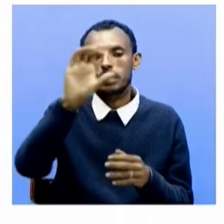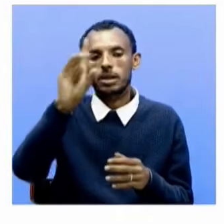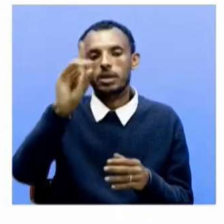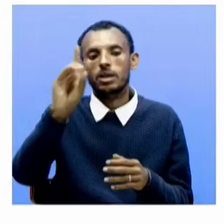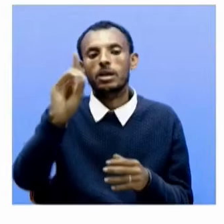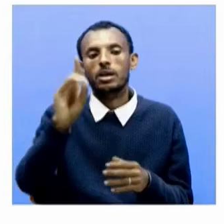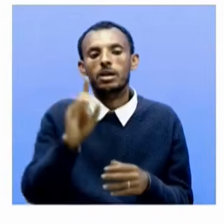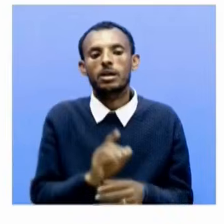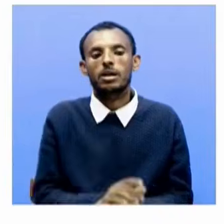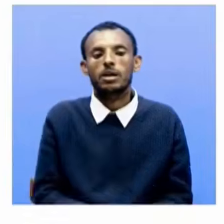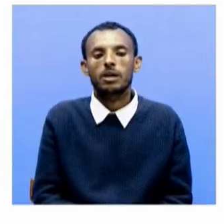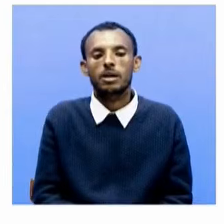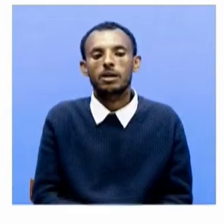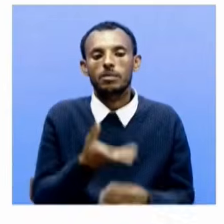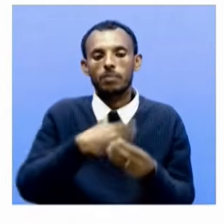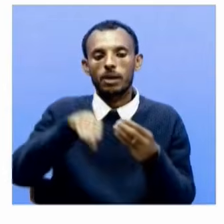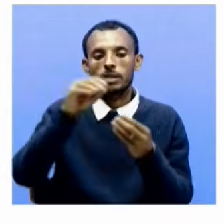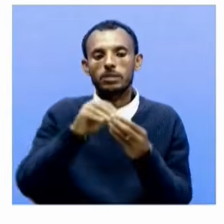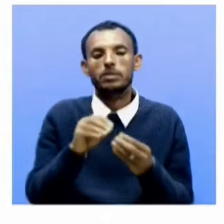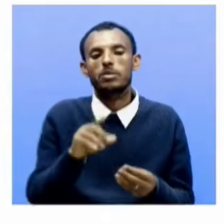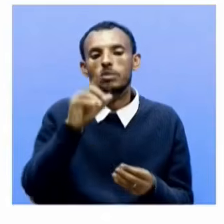BCD plus